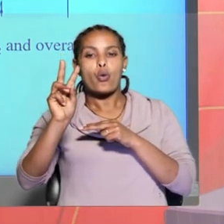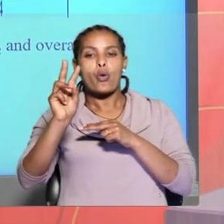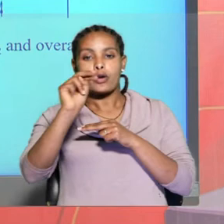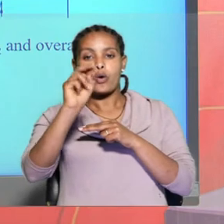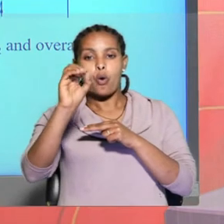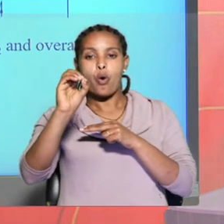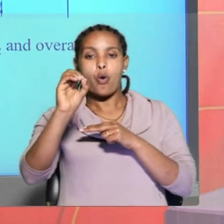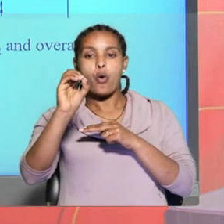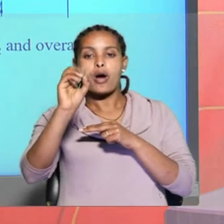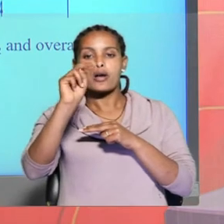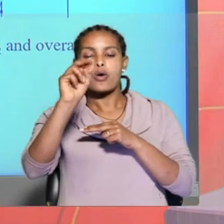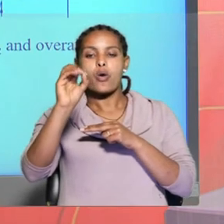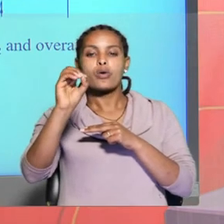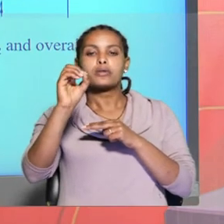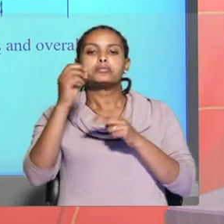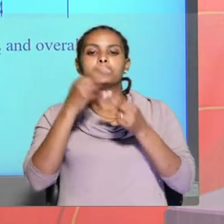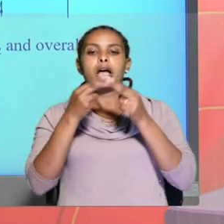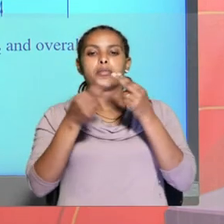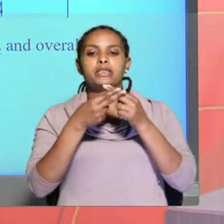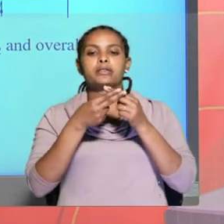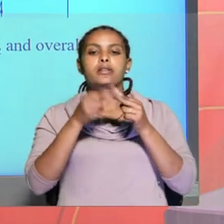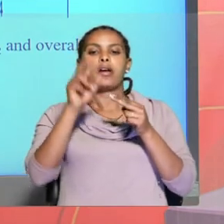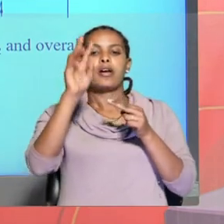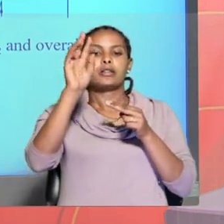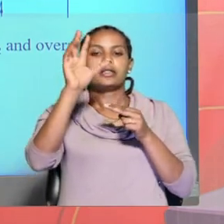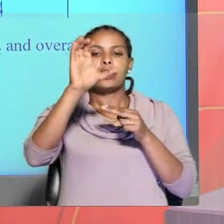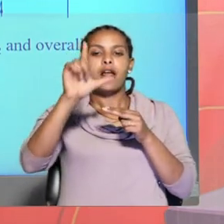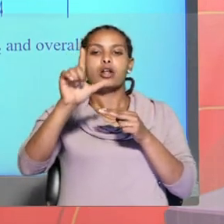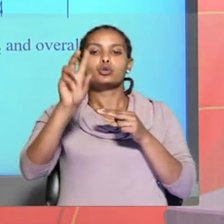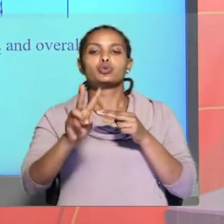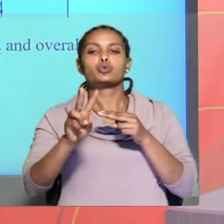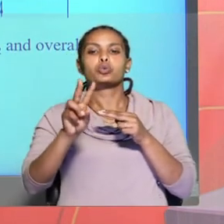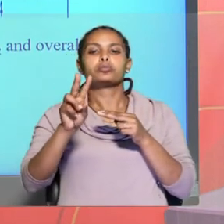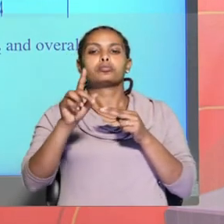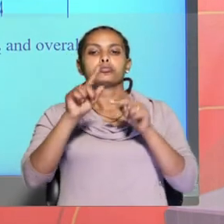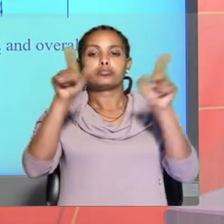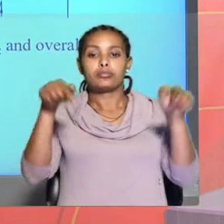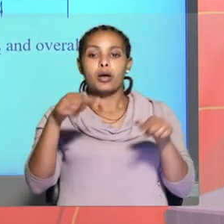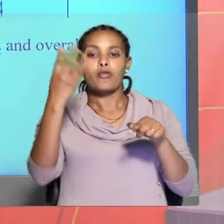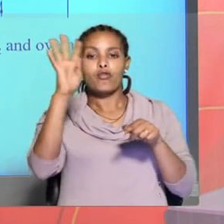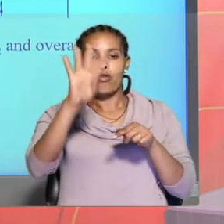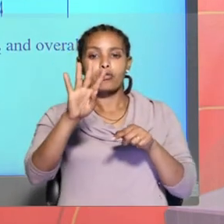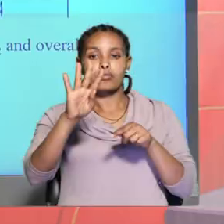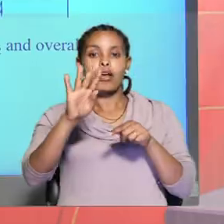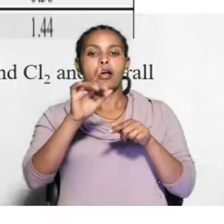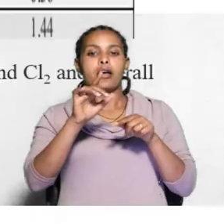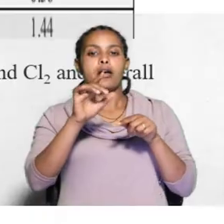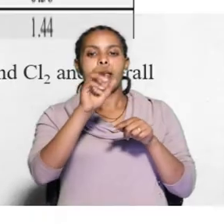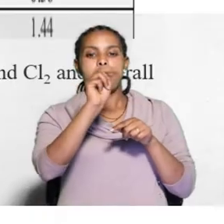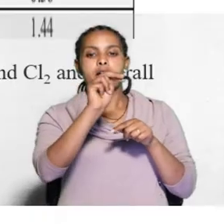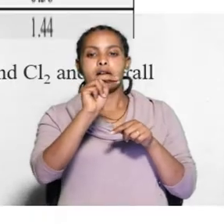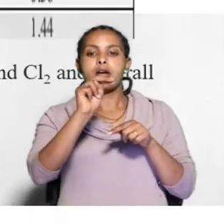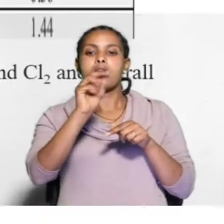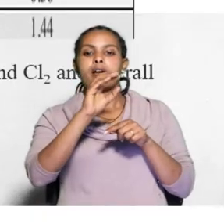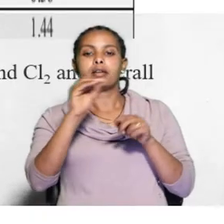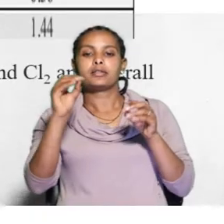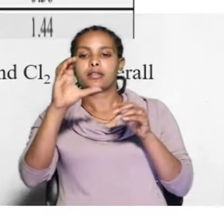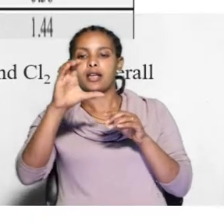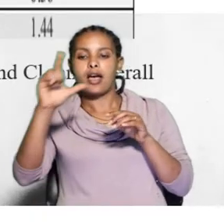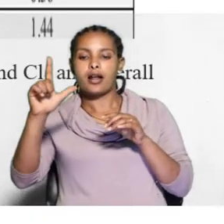concentration of cl2 to the power y where x and y obtained experimentally